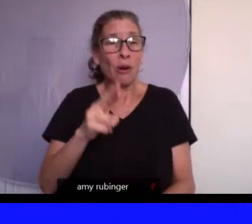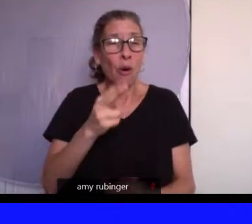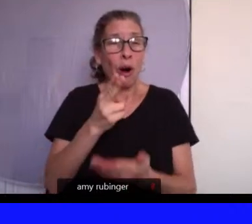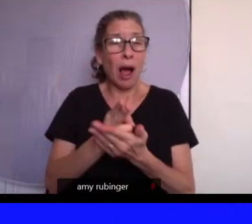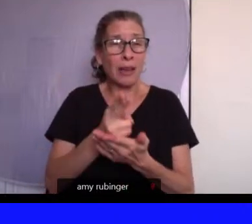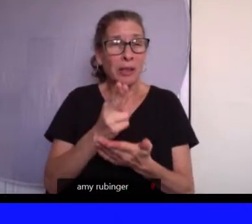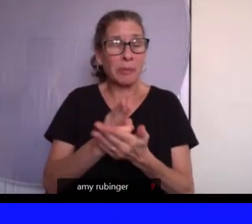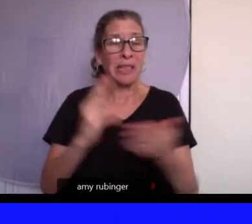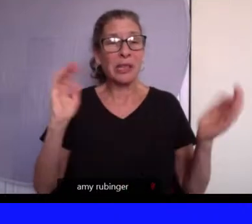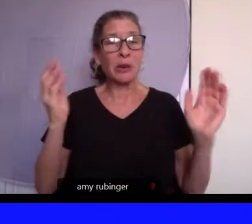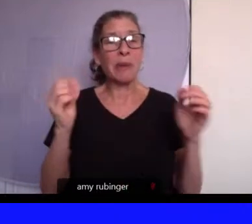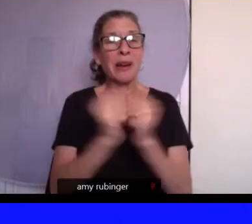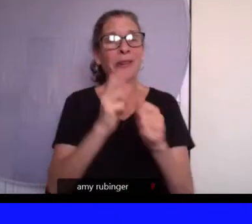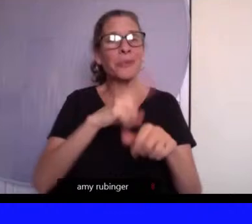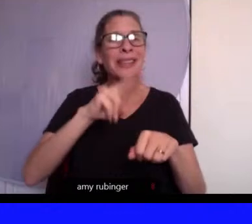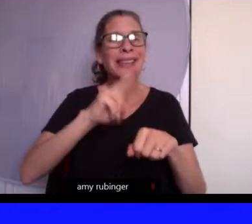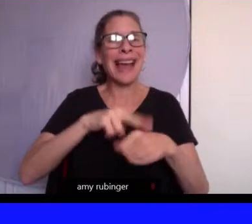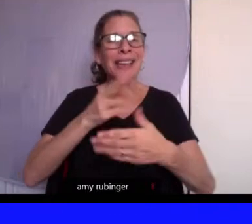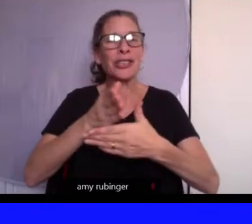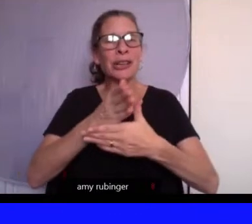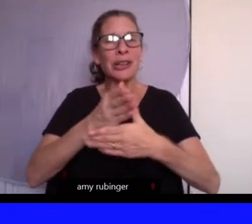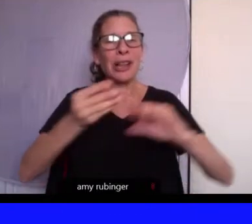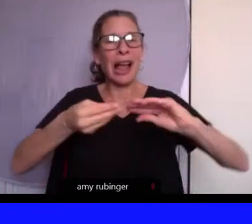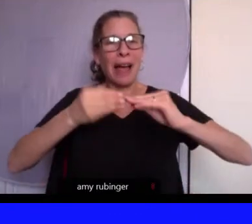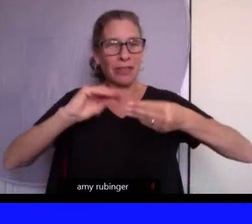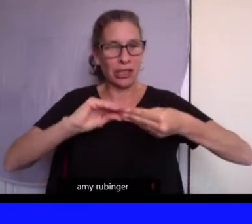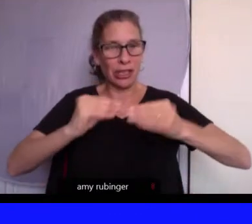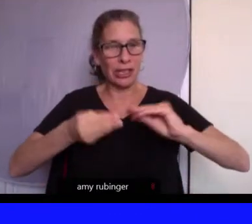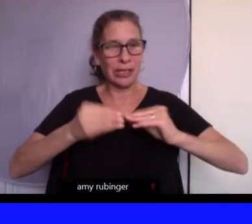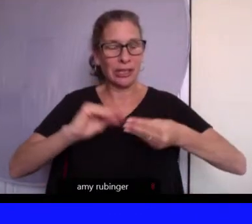with a provider they trust and they've known